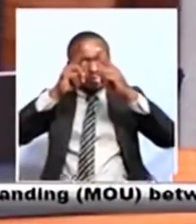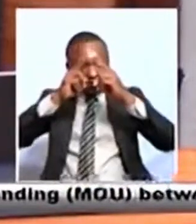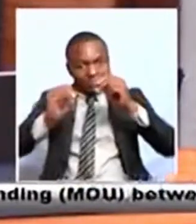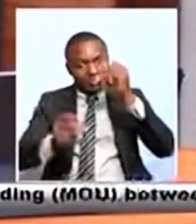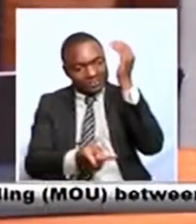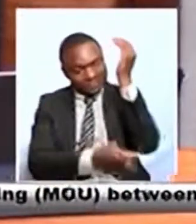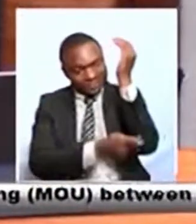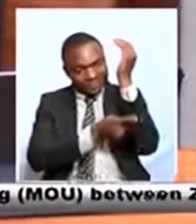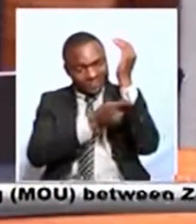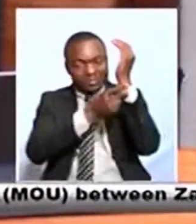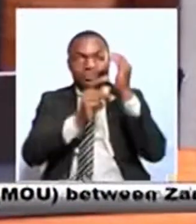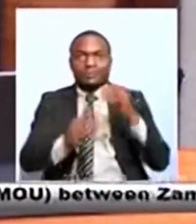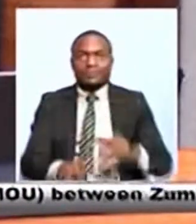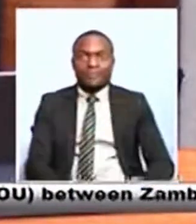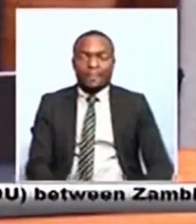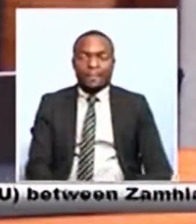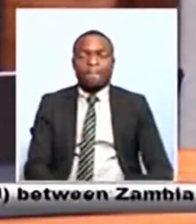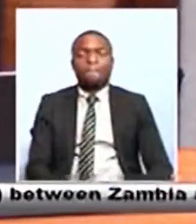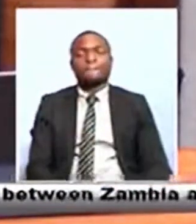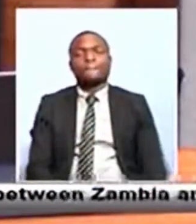Development.